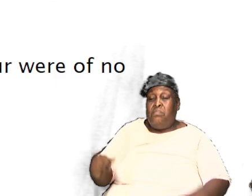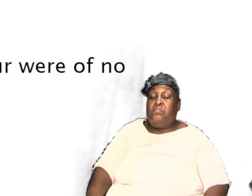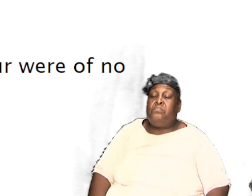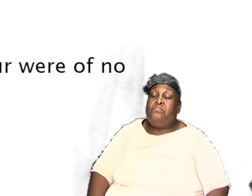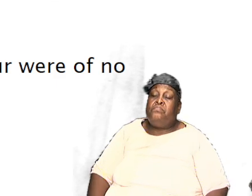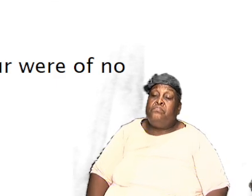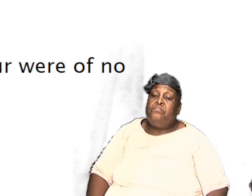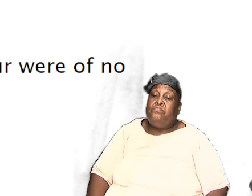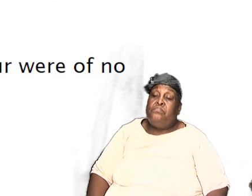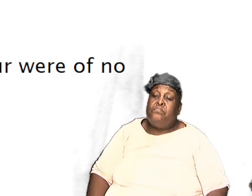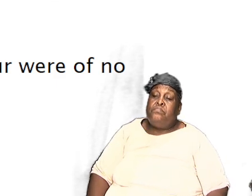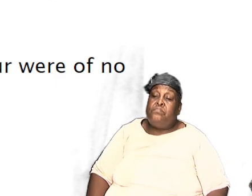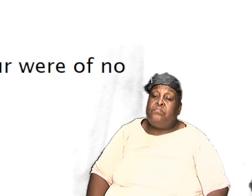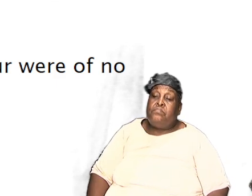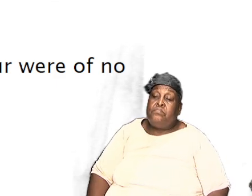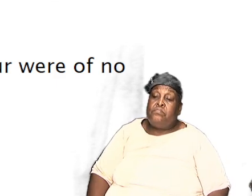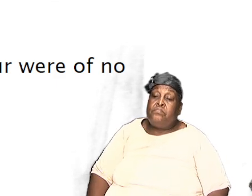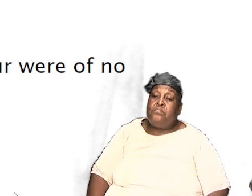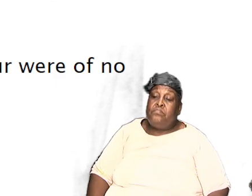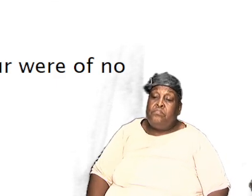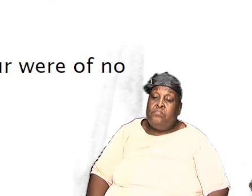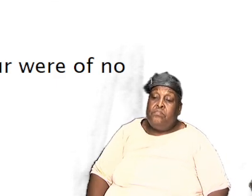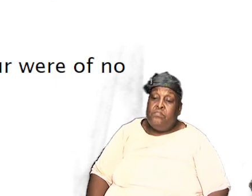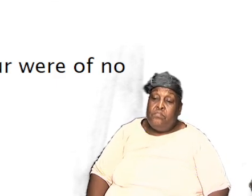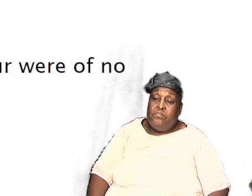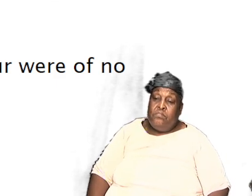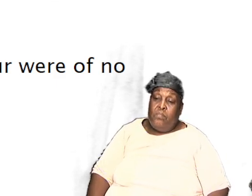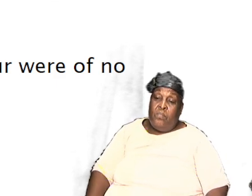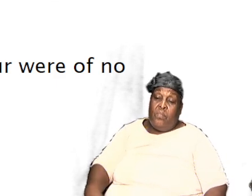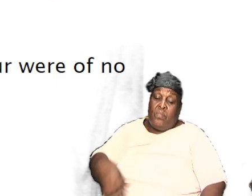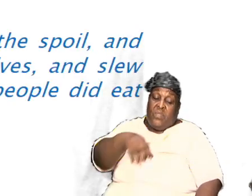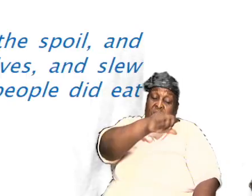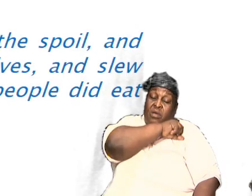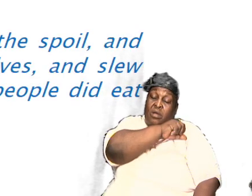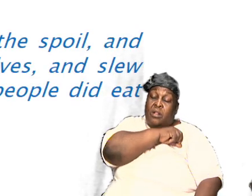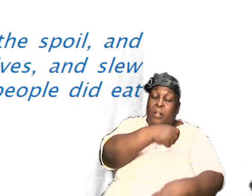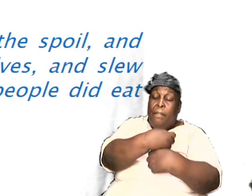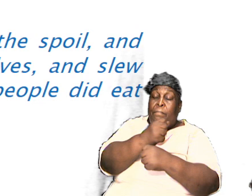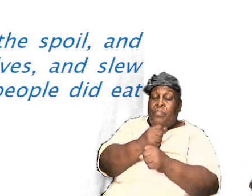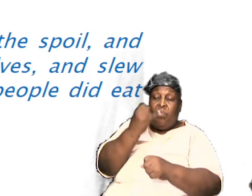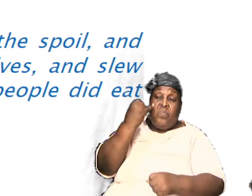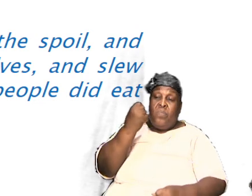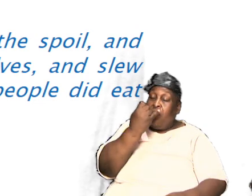So the next point that he made, he said that he caused Israel to sin.